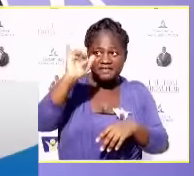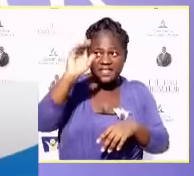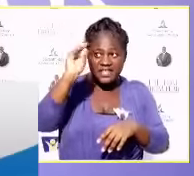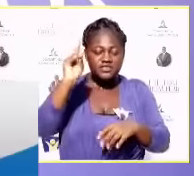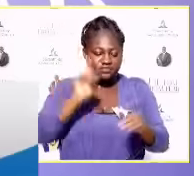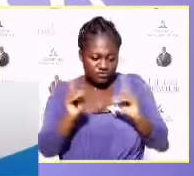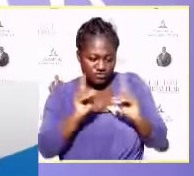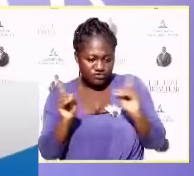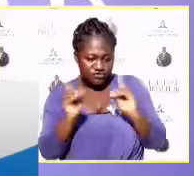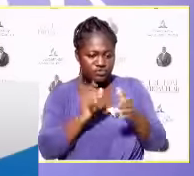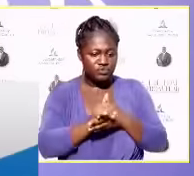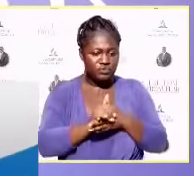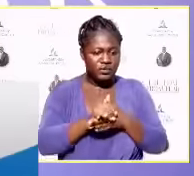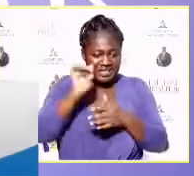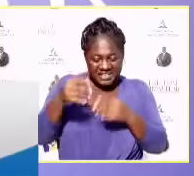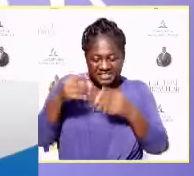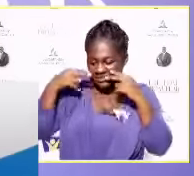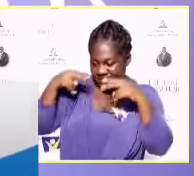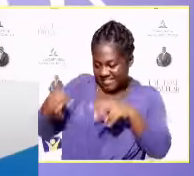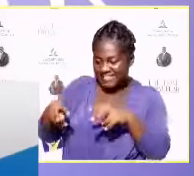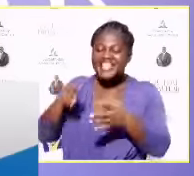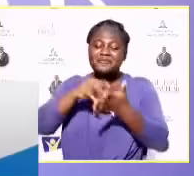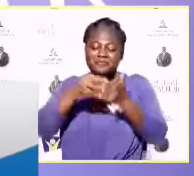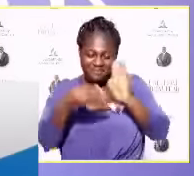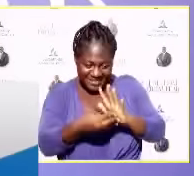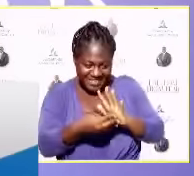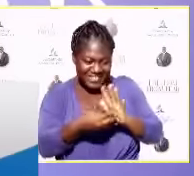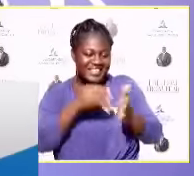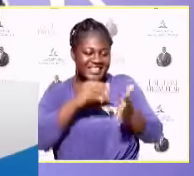to get a clearer view of what evil is.